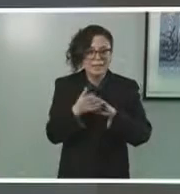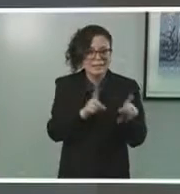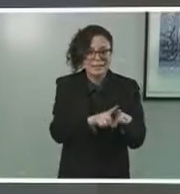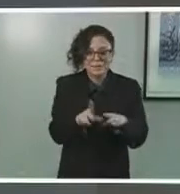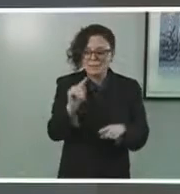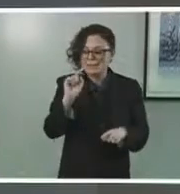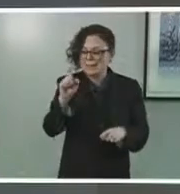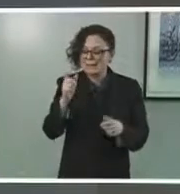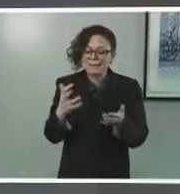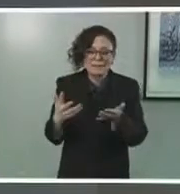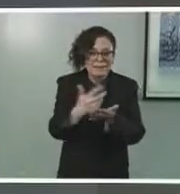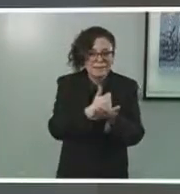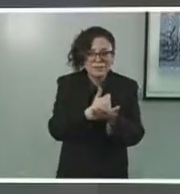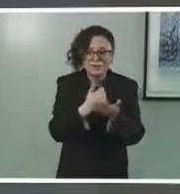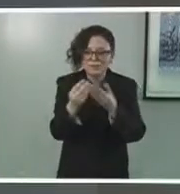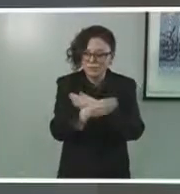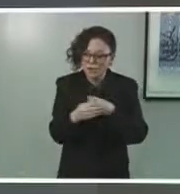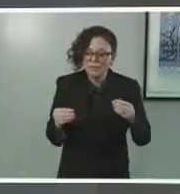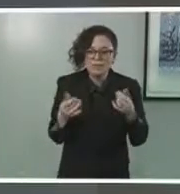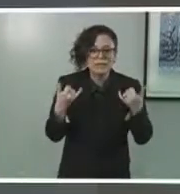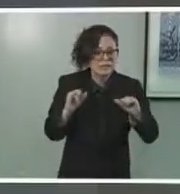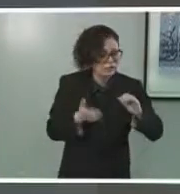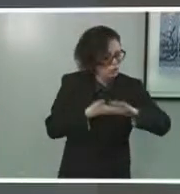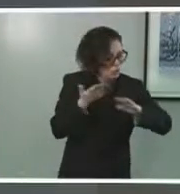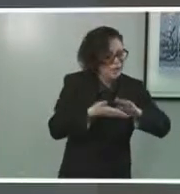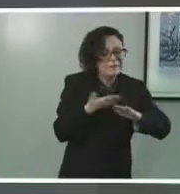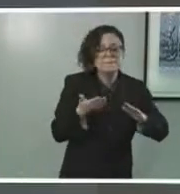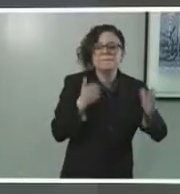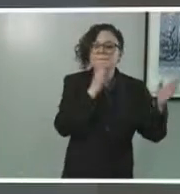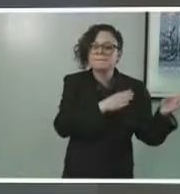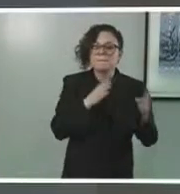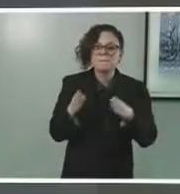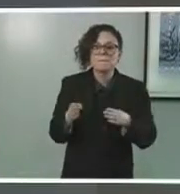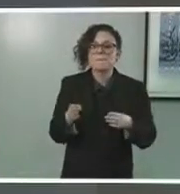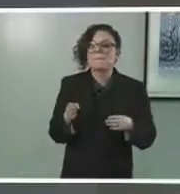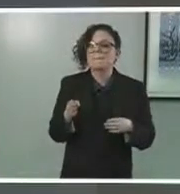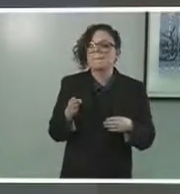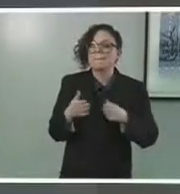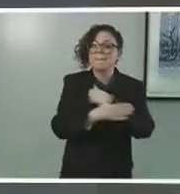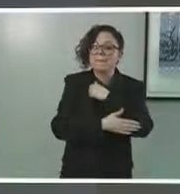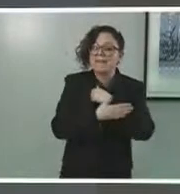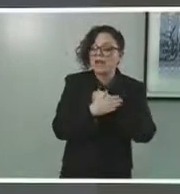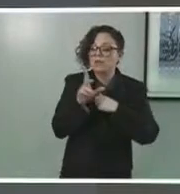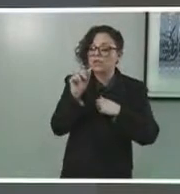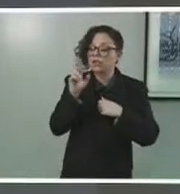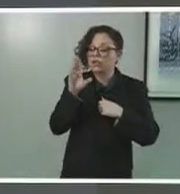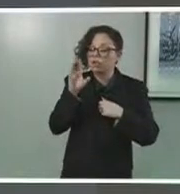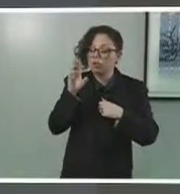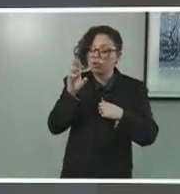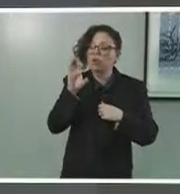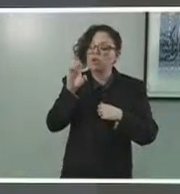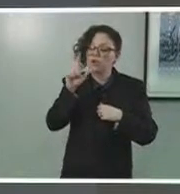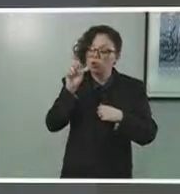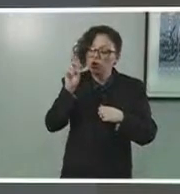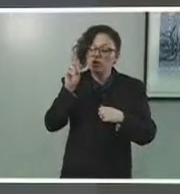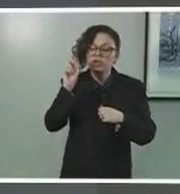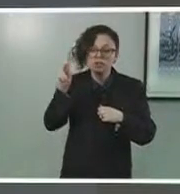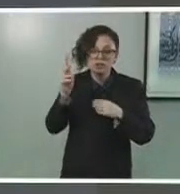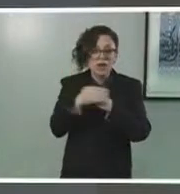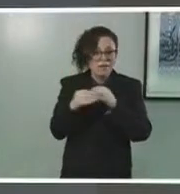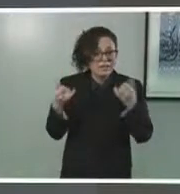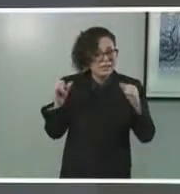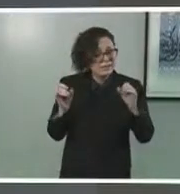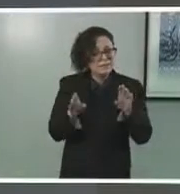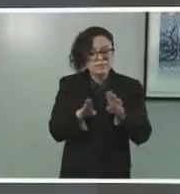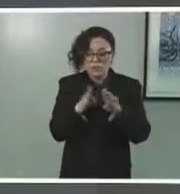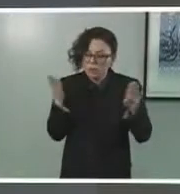collection, the tax assessor's office is still up and running. The county clerk's office is open, the district clerk's office. We are in constant